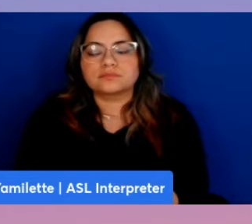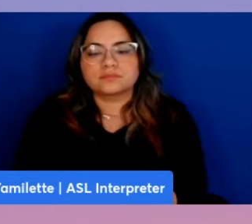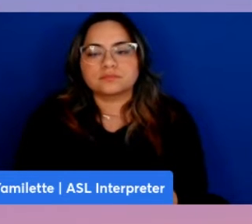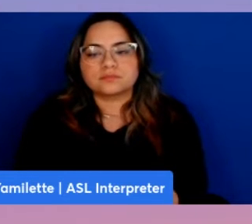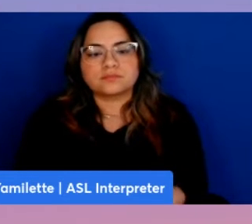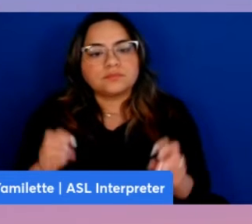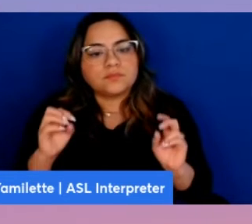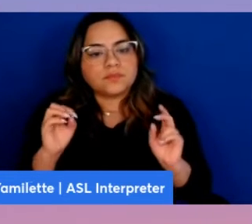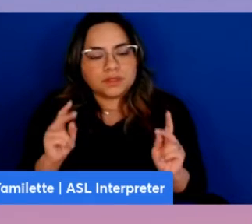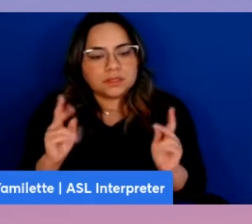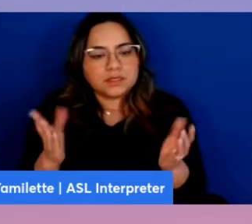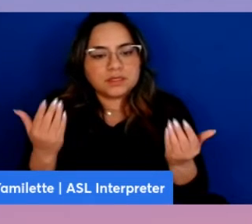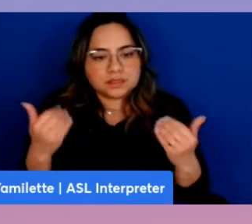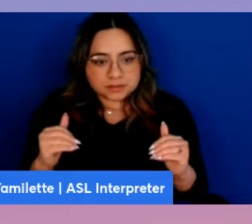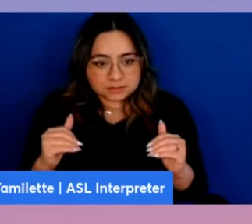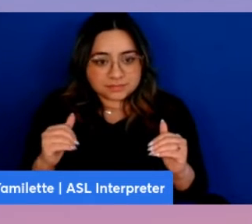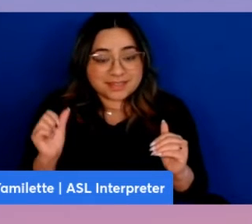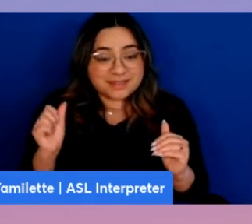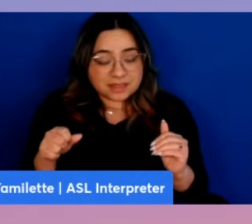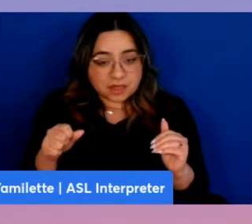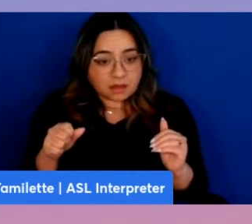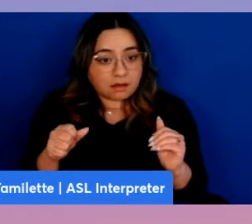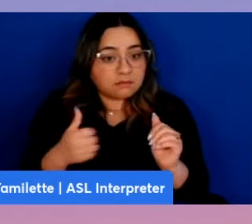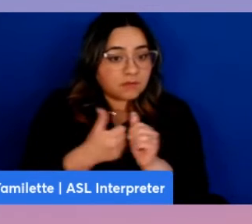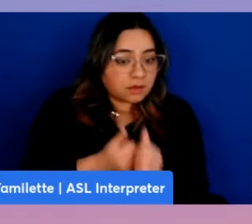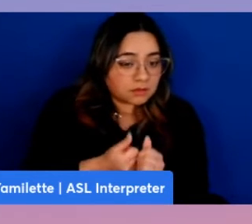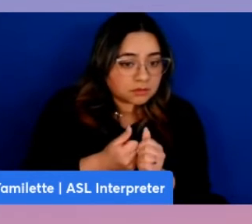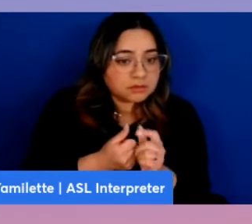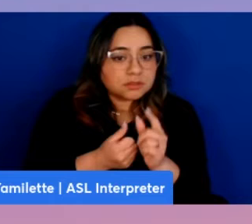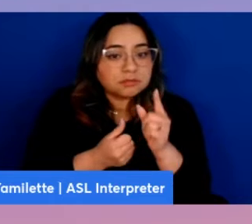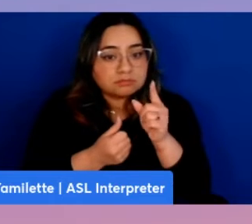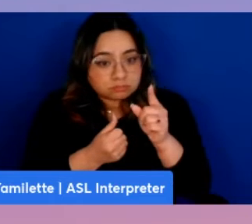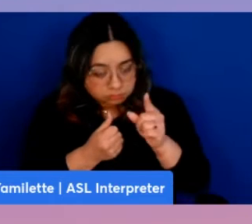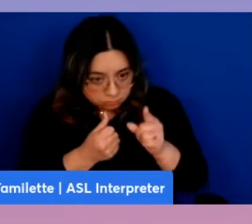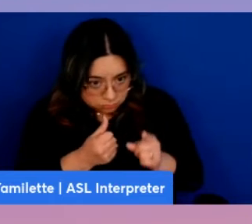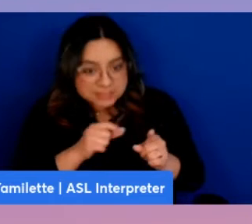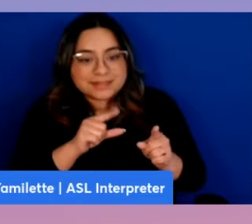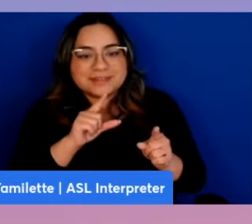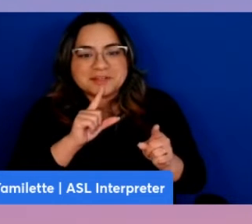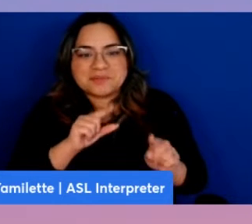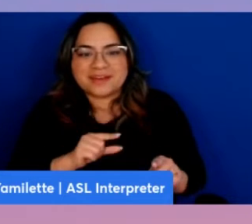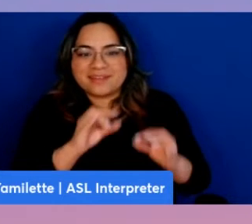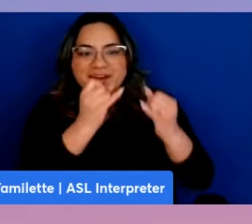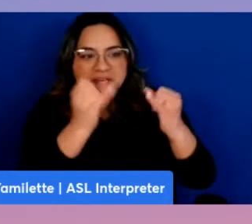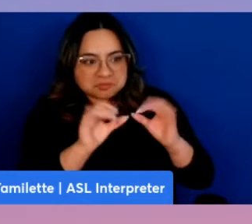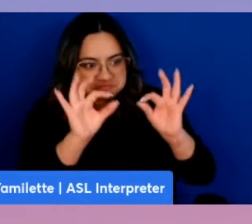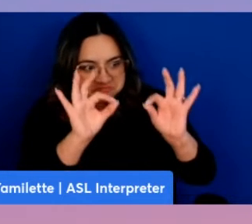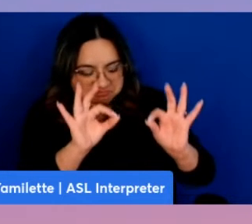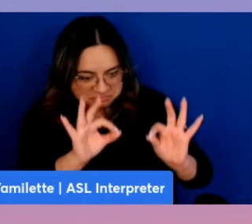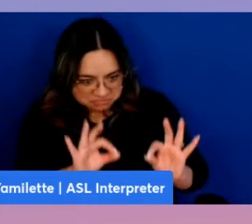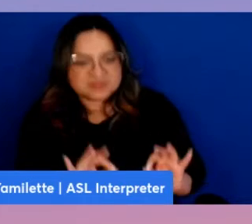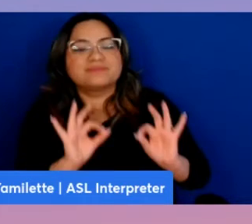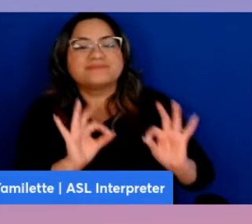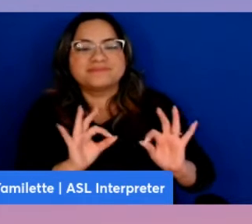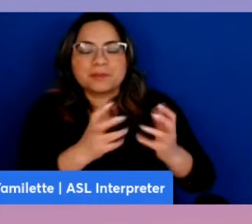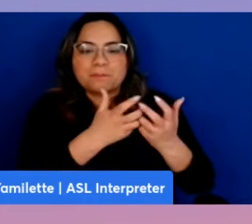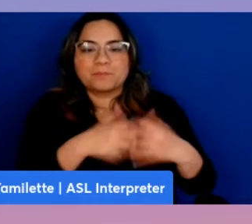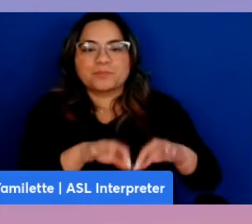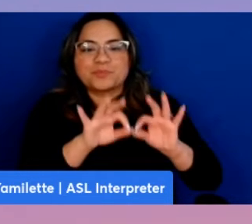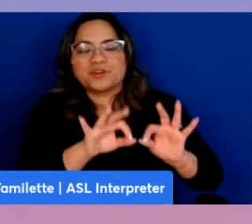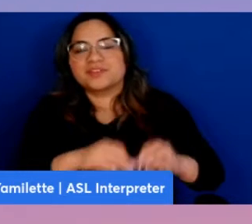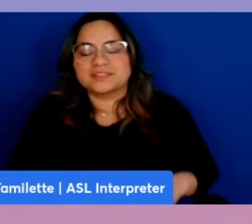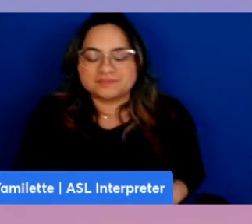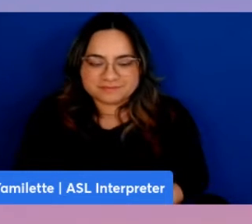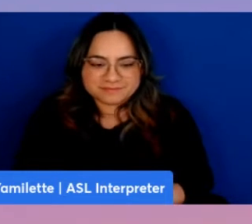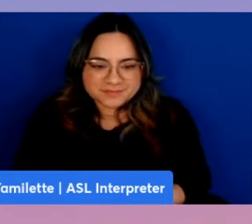we can also follow that here in the command line, which is great. I like that, how they sync